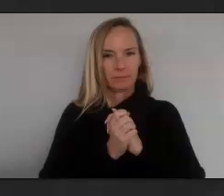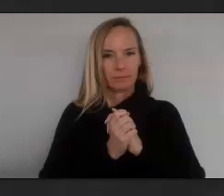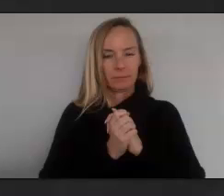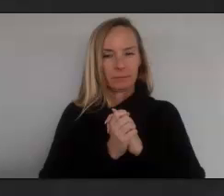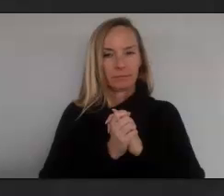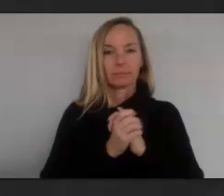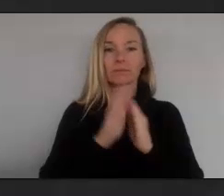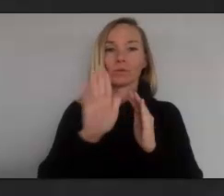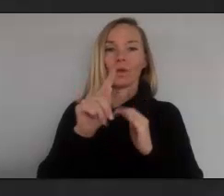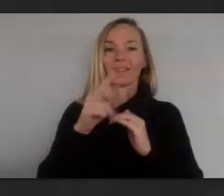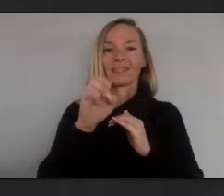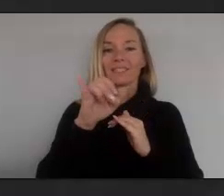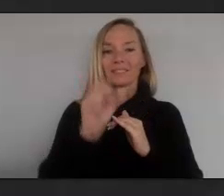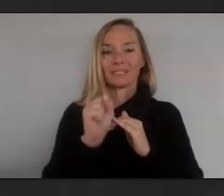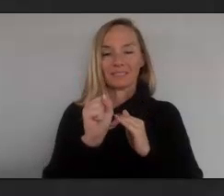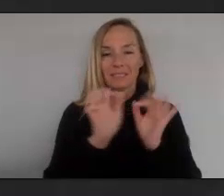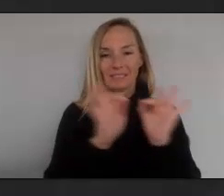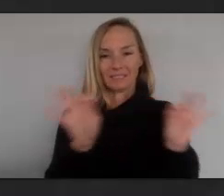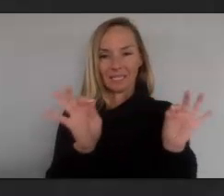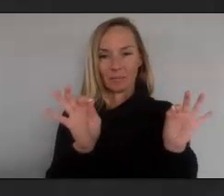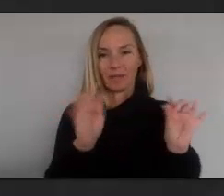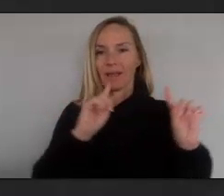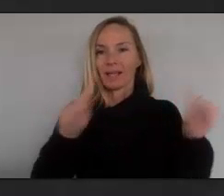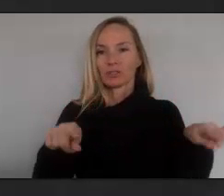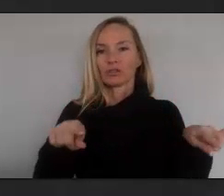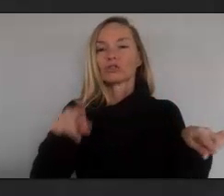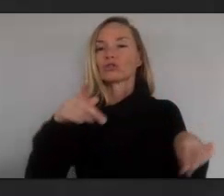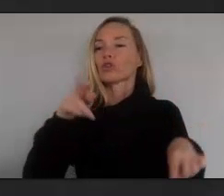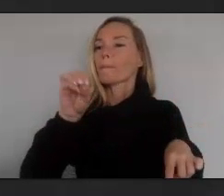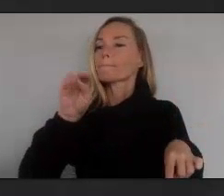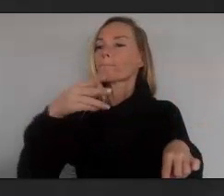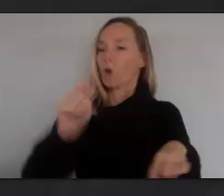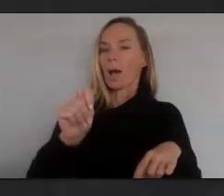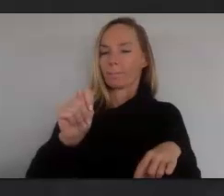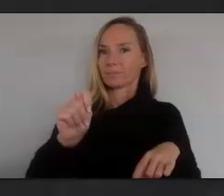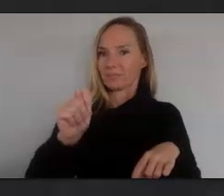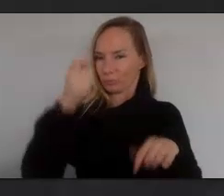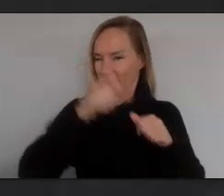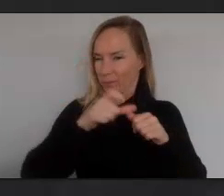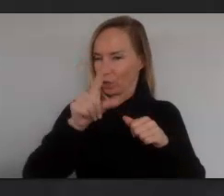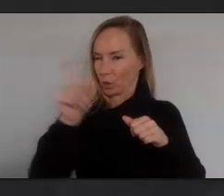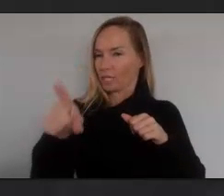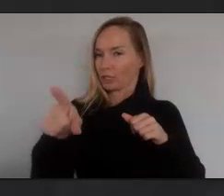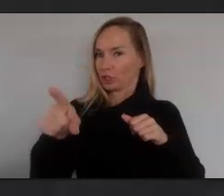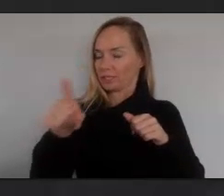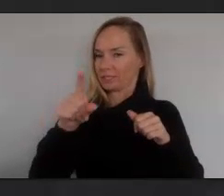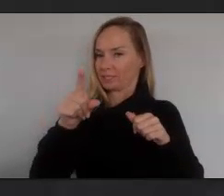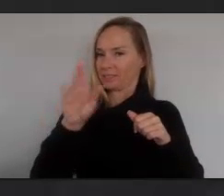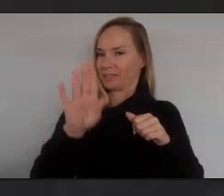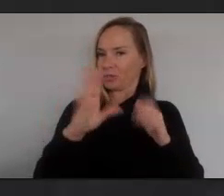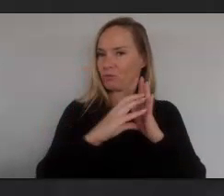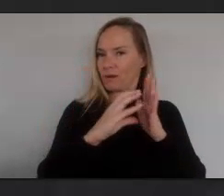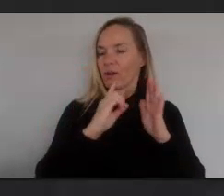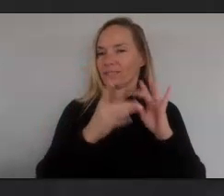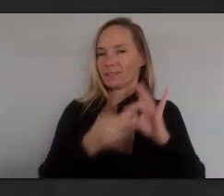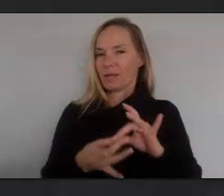Your thesis statement answers the prompt in 1 sentence. This sentence includes 3 reasons. Let